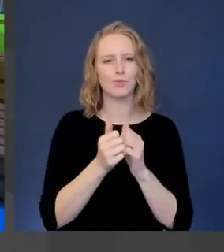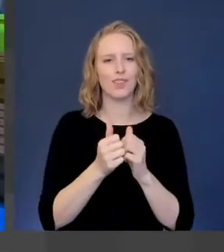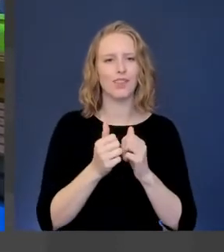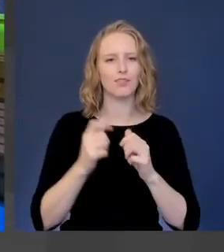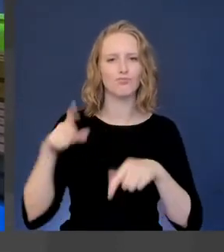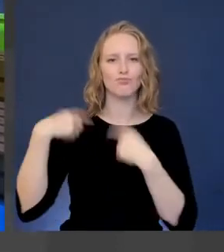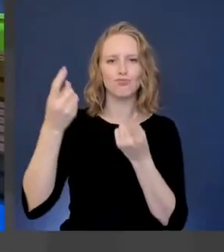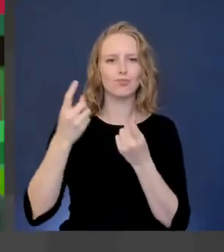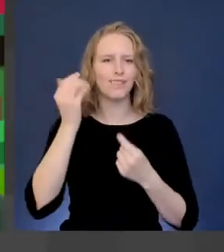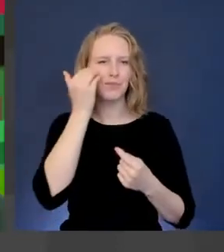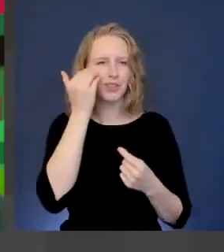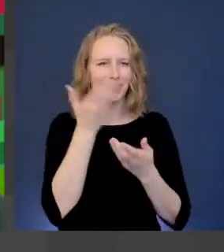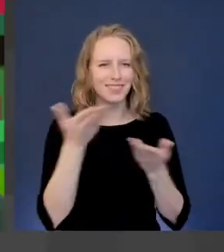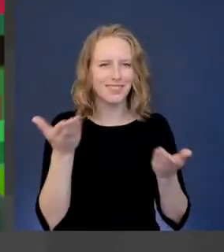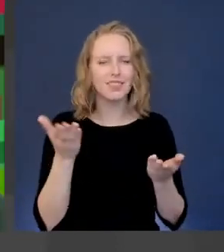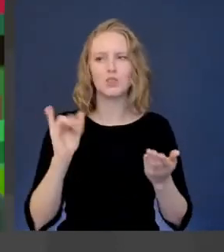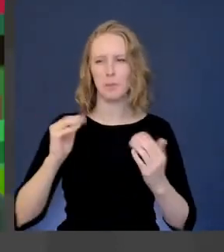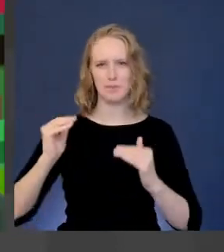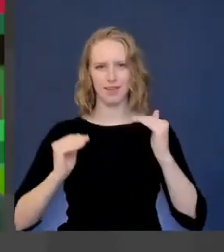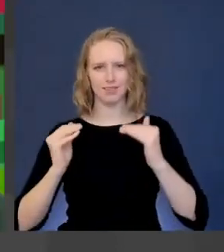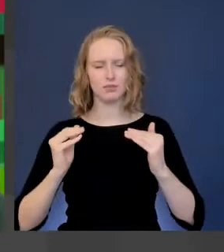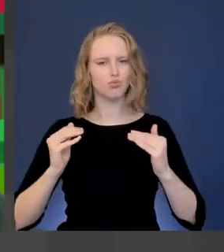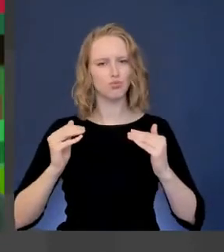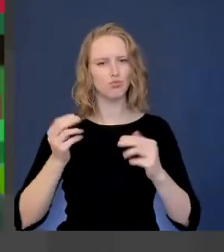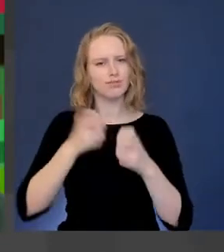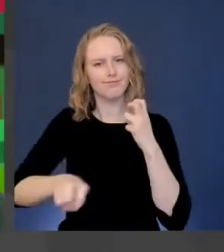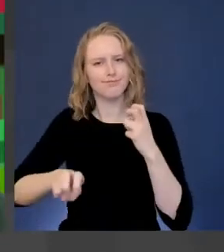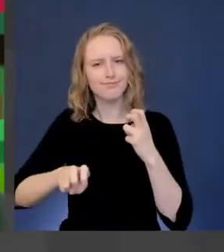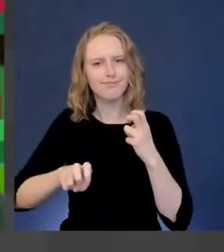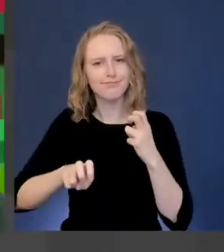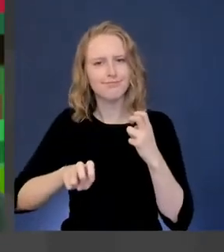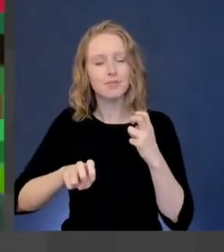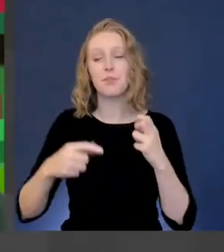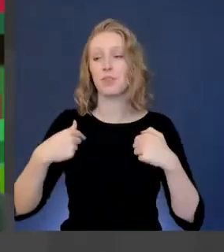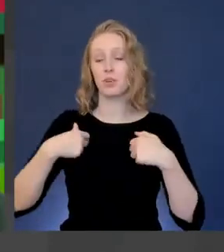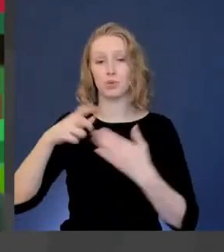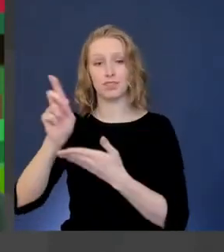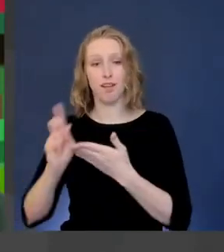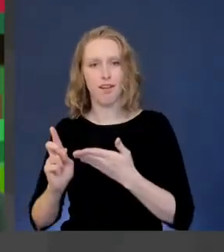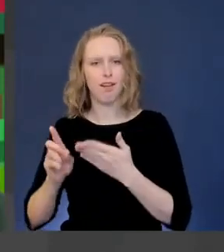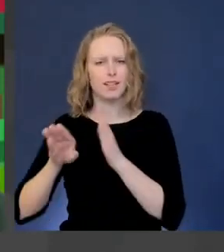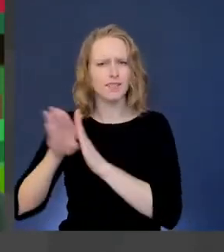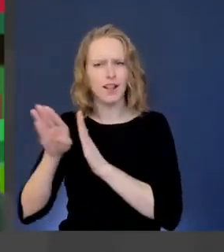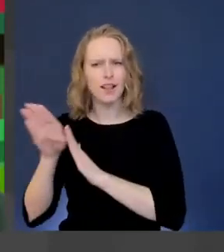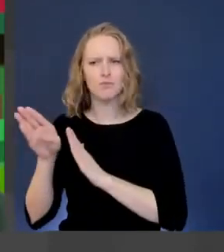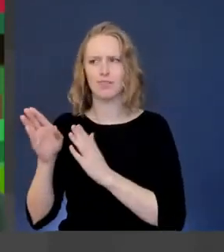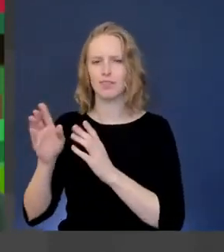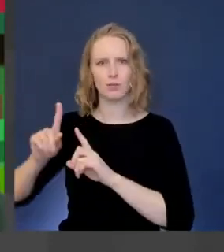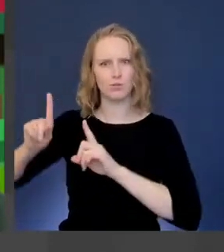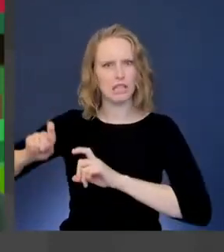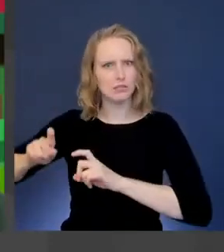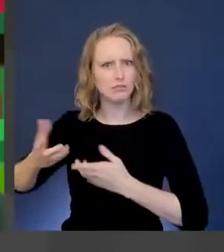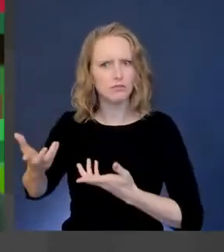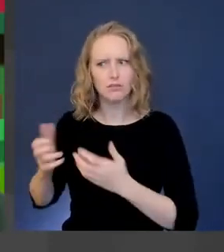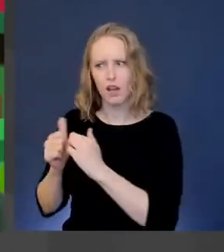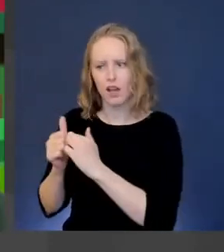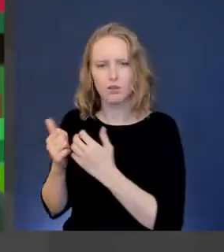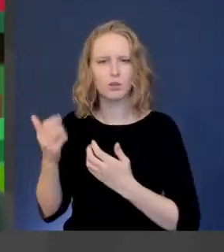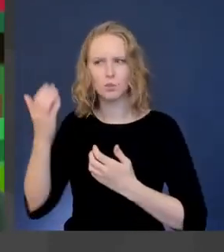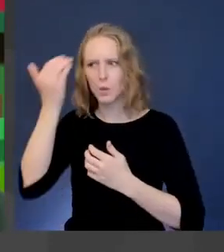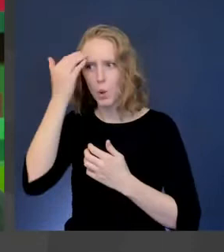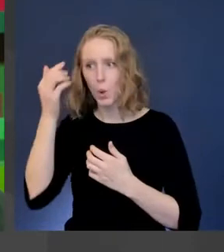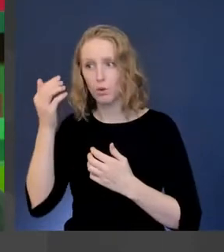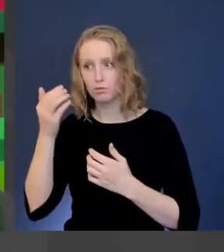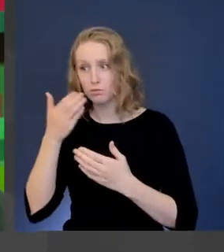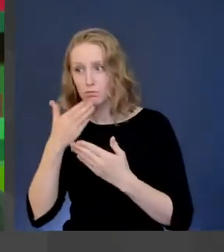hard. So as designers and developers, when we test the stuff we built, how do we know if it's any good, right? How do we know if it's better? So we've